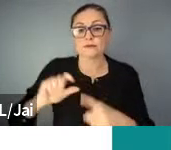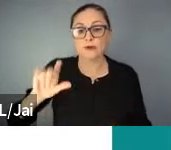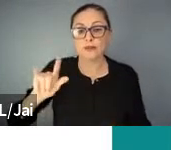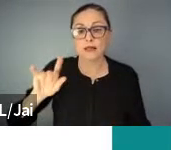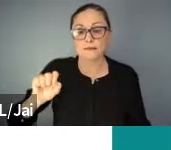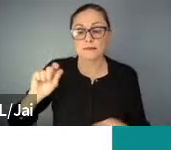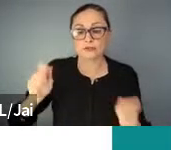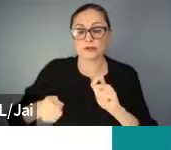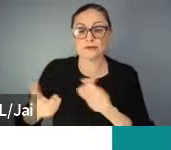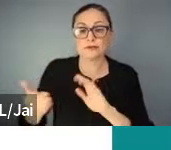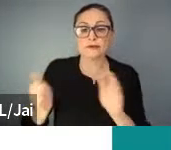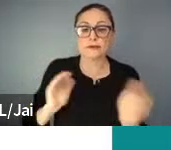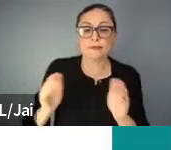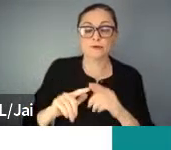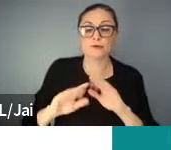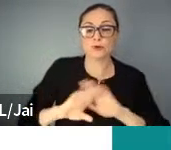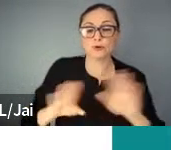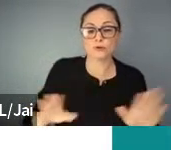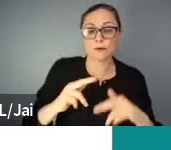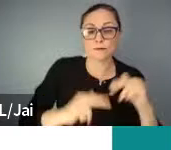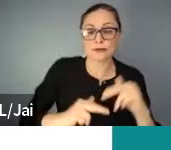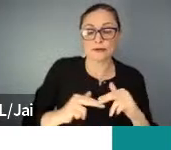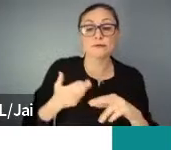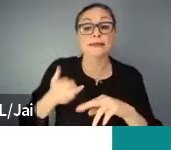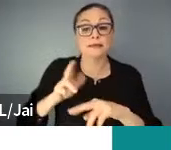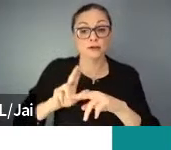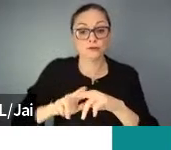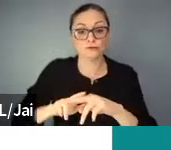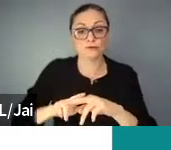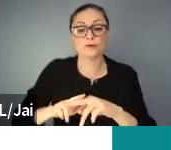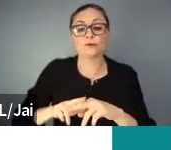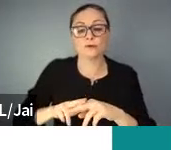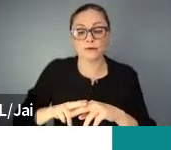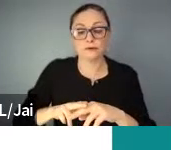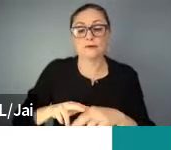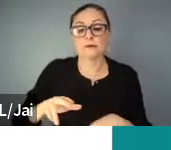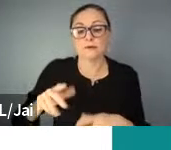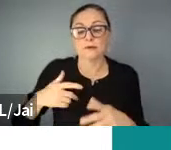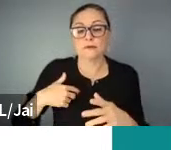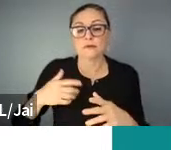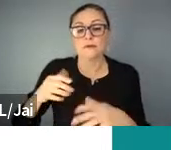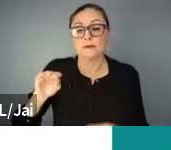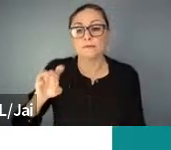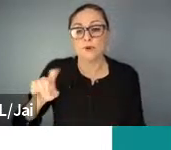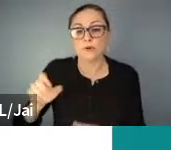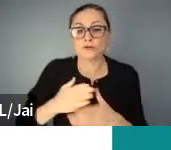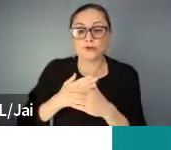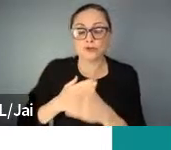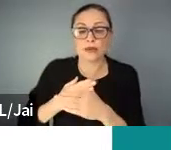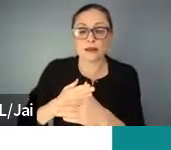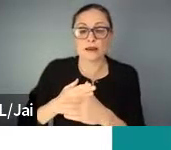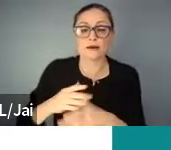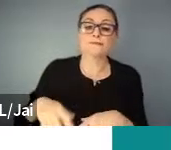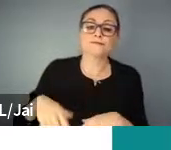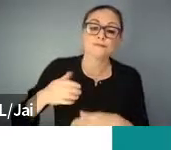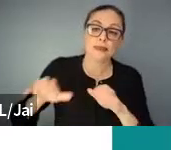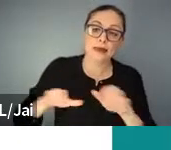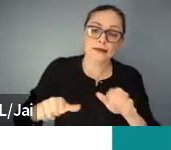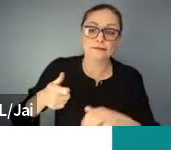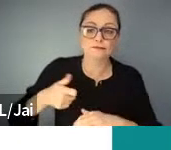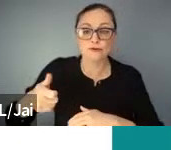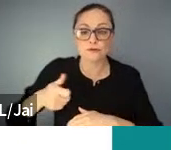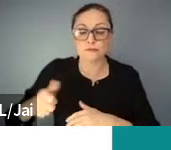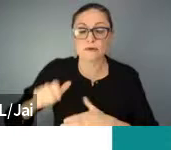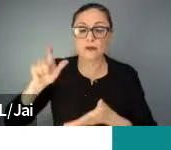compared to the no-build alternative. Increased mode share of low and zero emission modes like transit and active transportation,